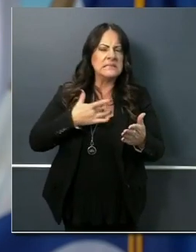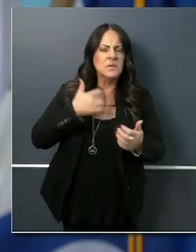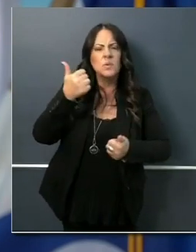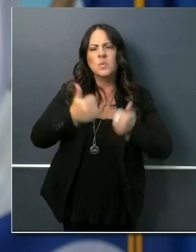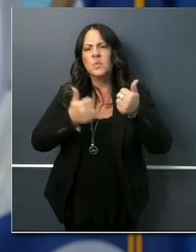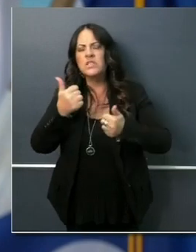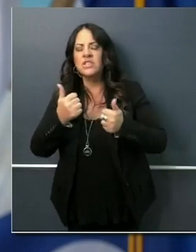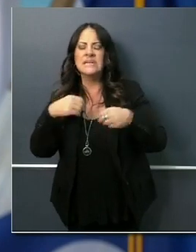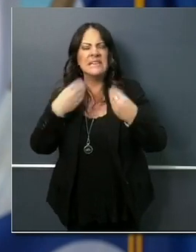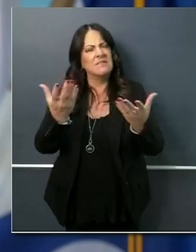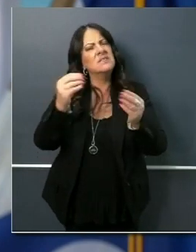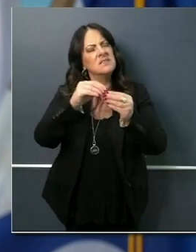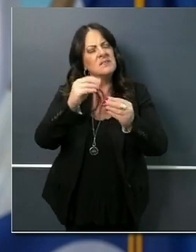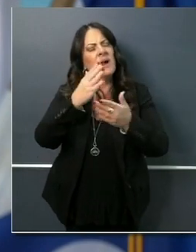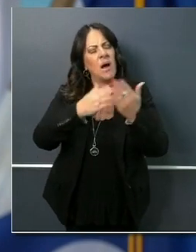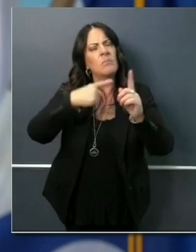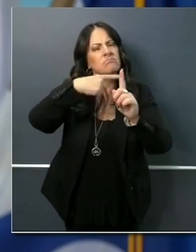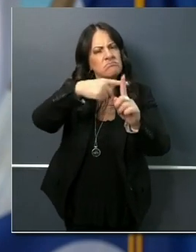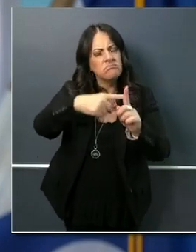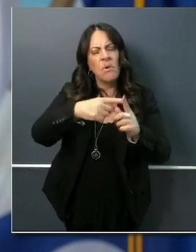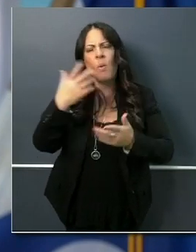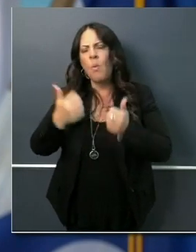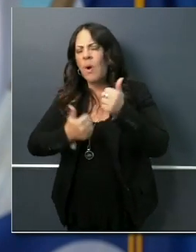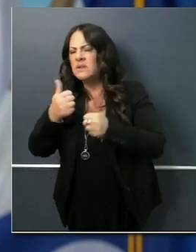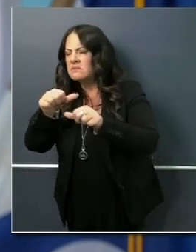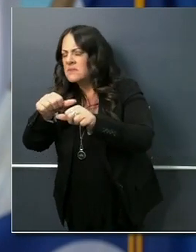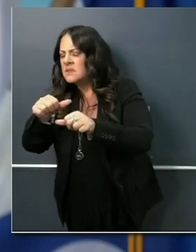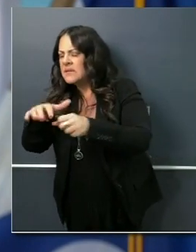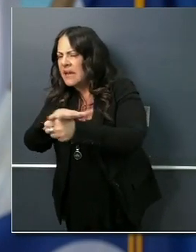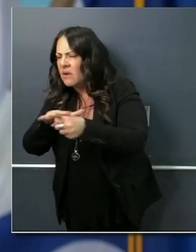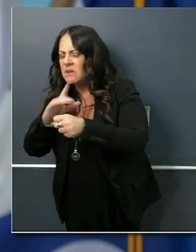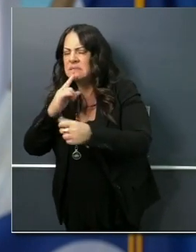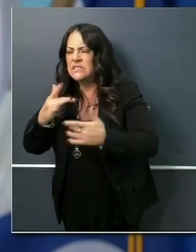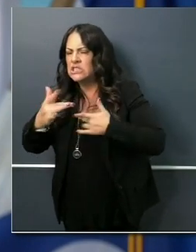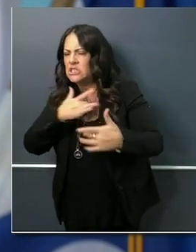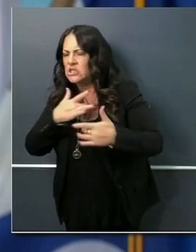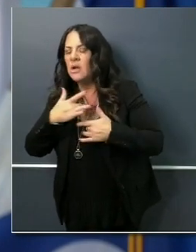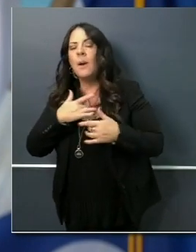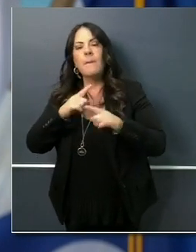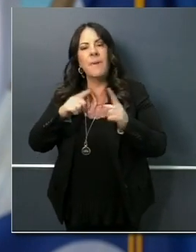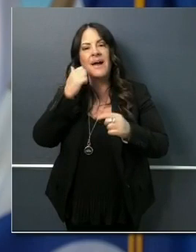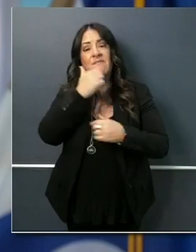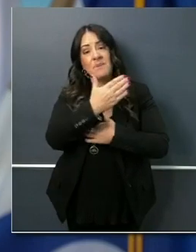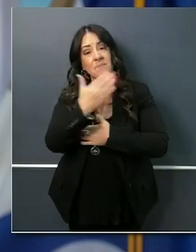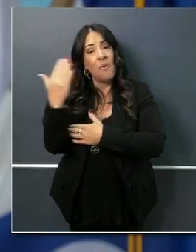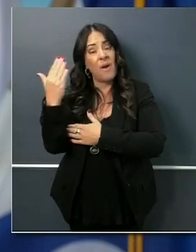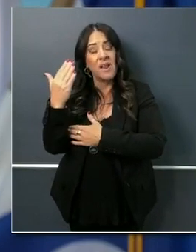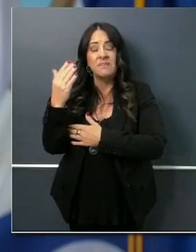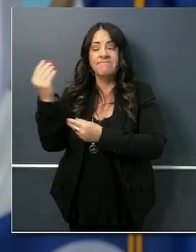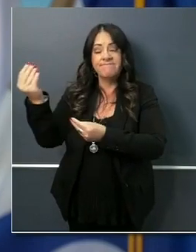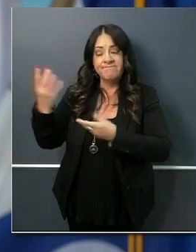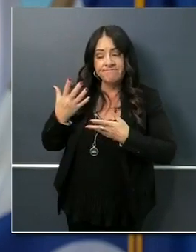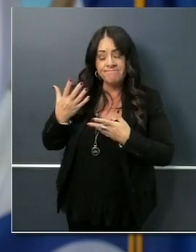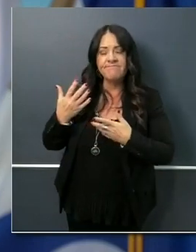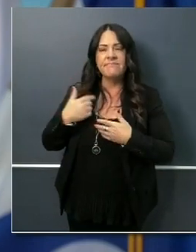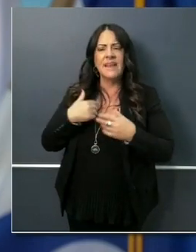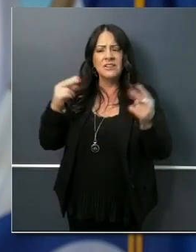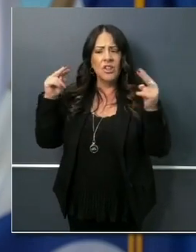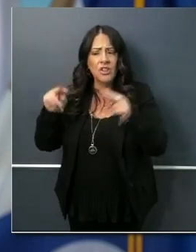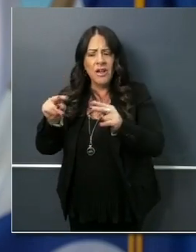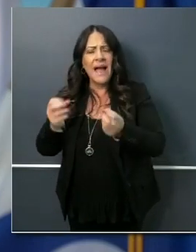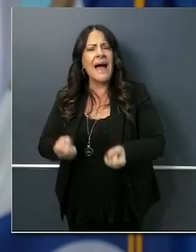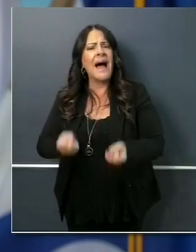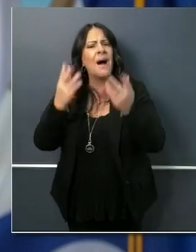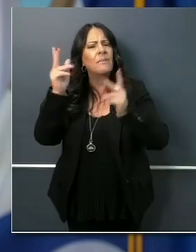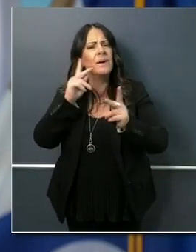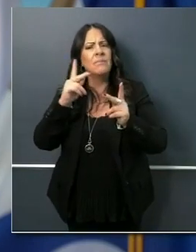of optimism, areas of concern. The two numbers that I, again, wake up every morning focused on is the number of people